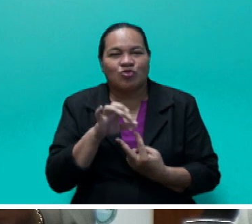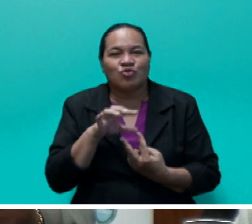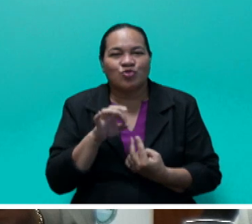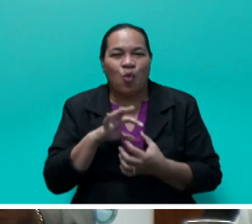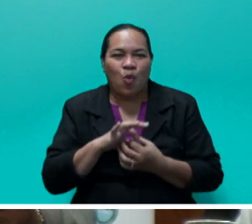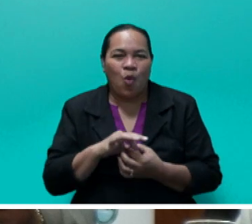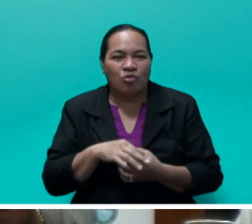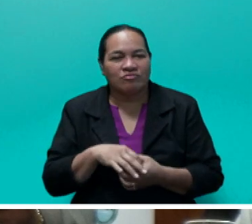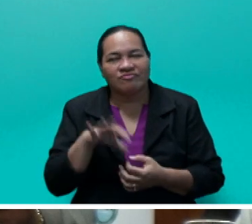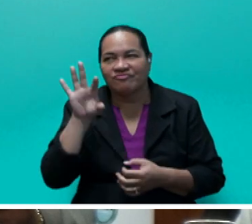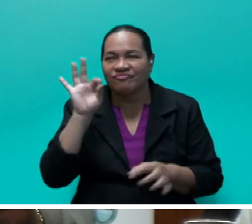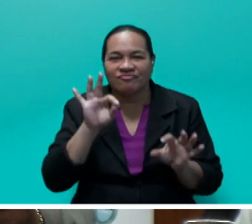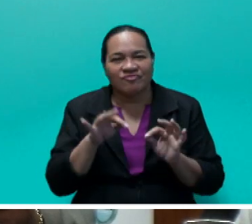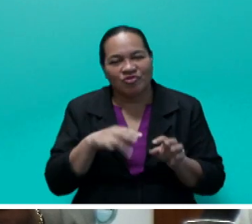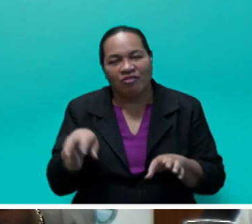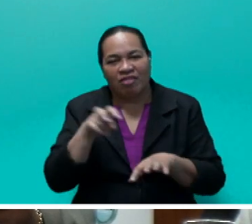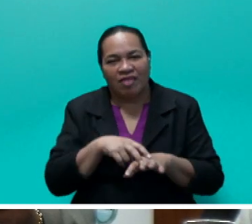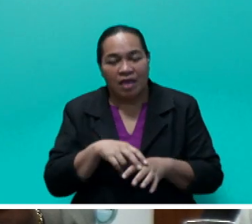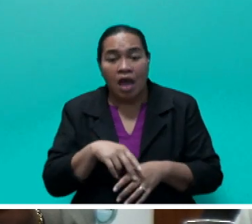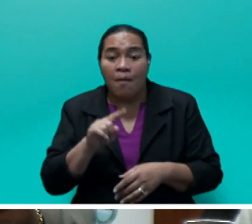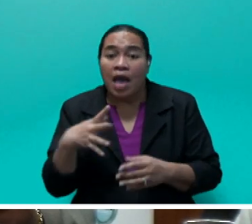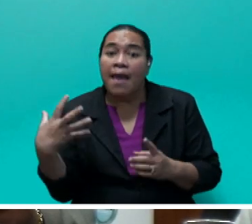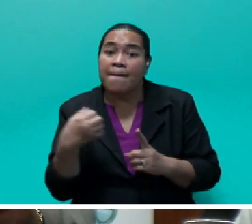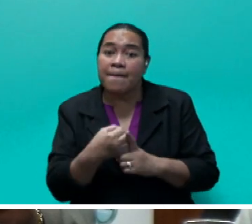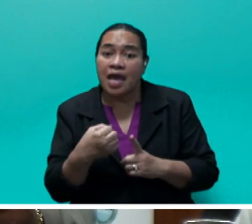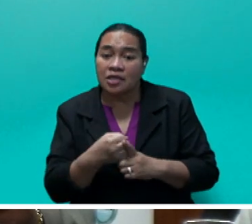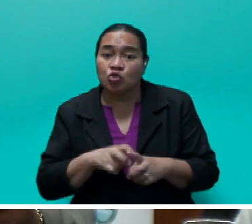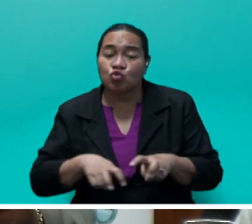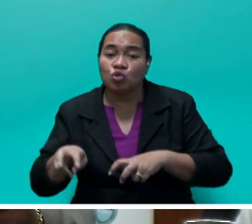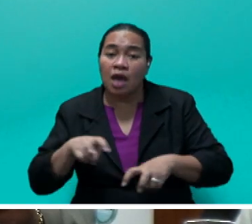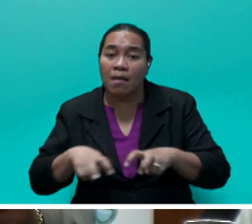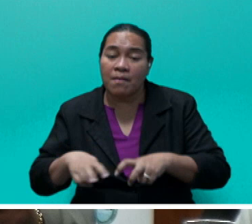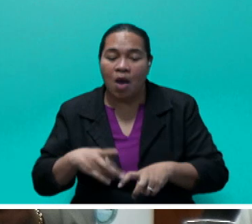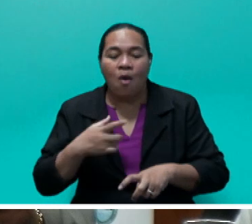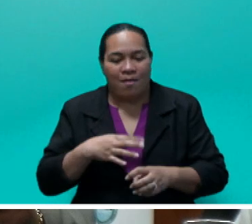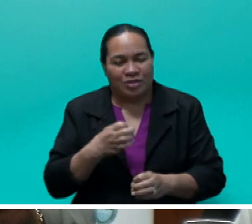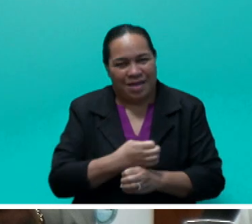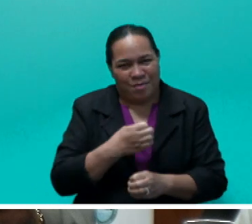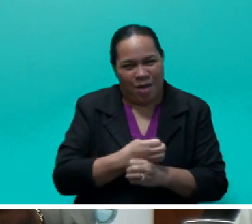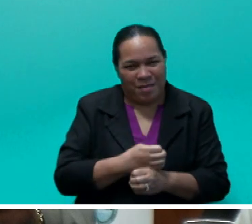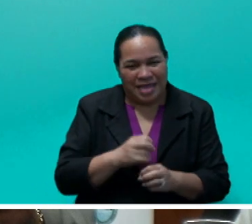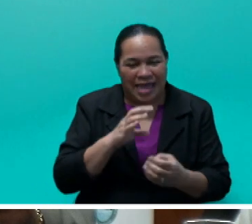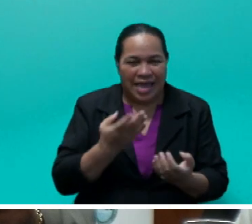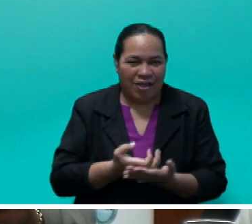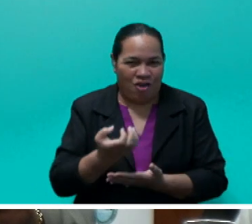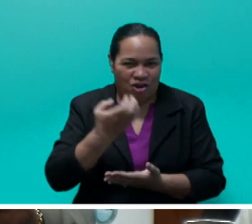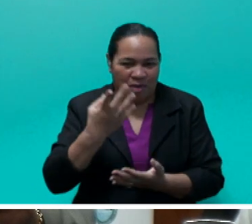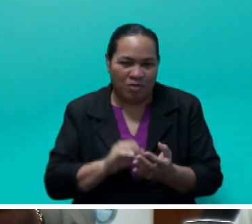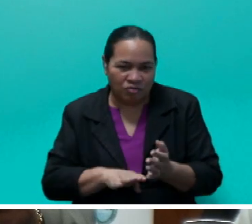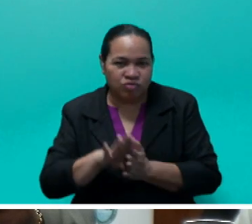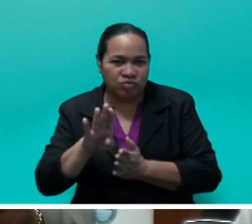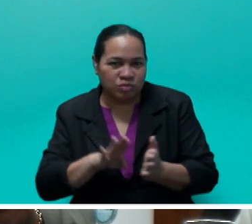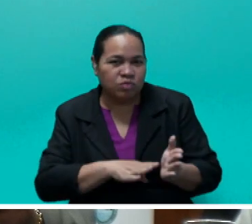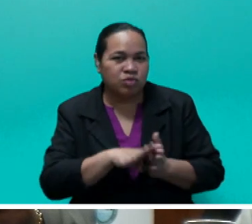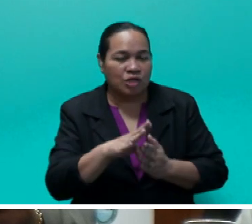Liberalization positively impacts tourism, employment, and the economy. Improved air cargo connectivity boosts productivity, opens